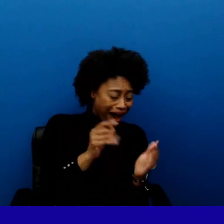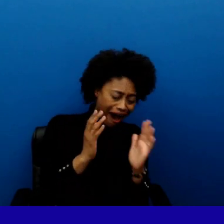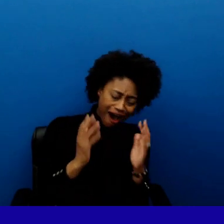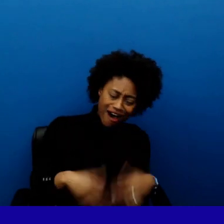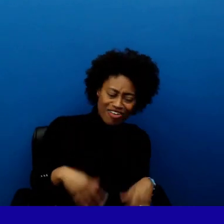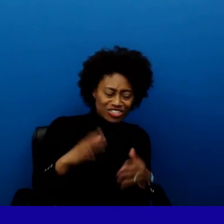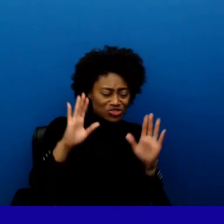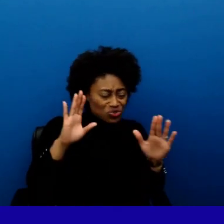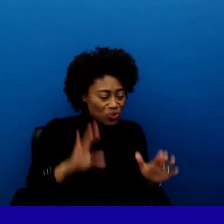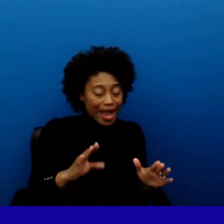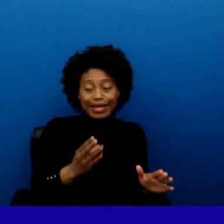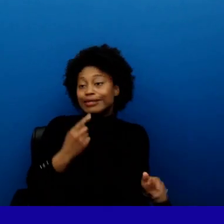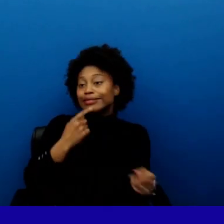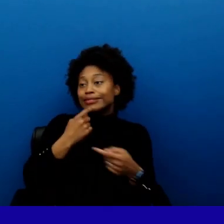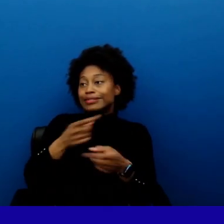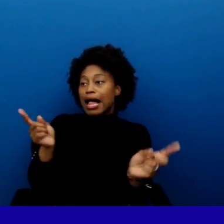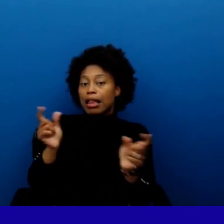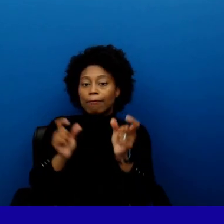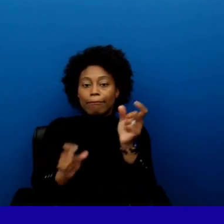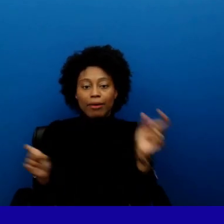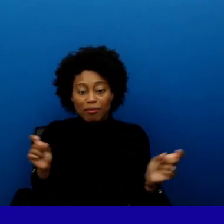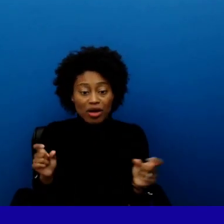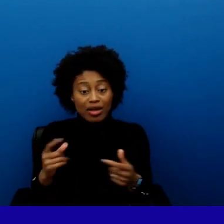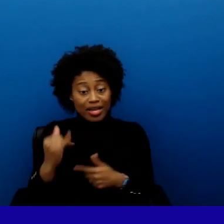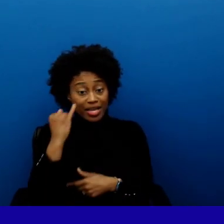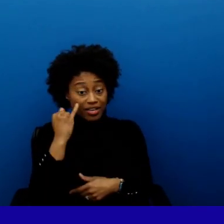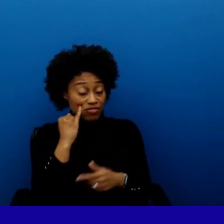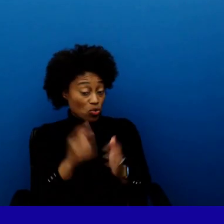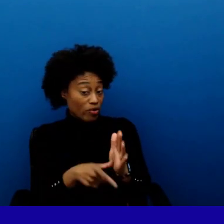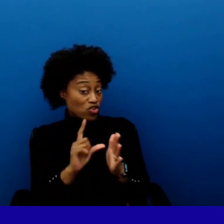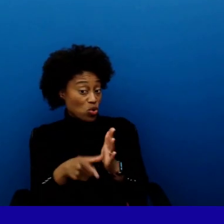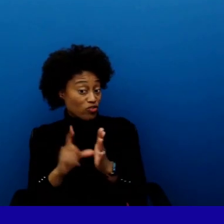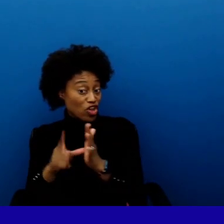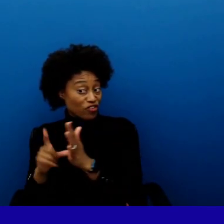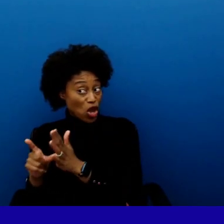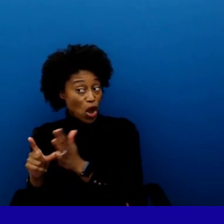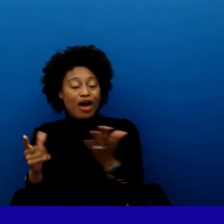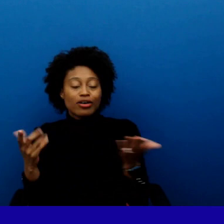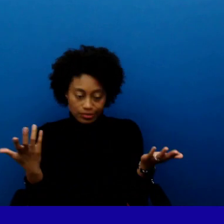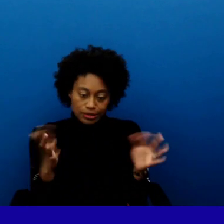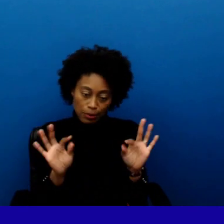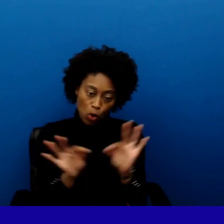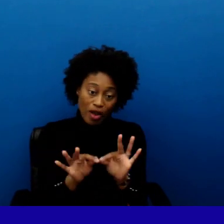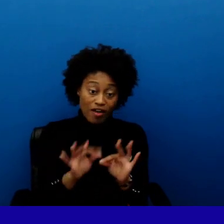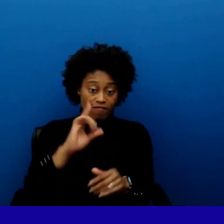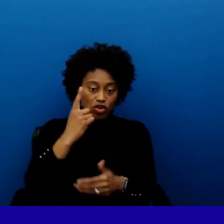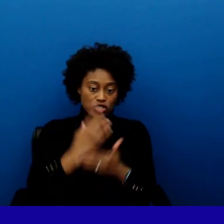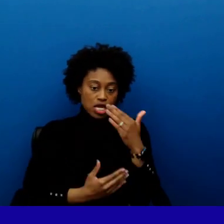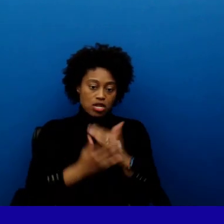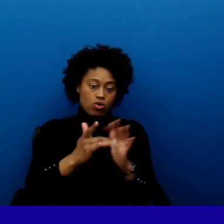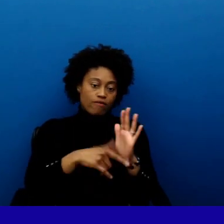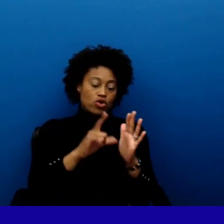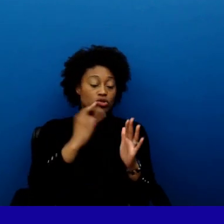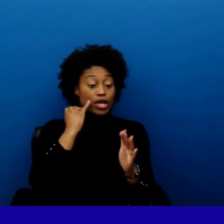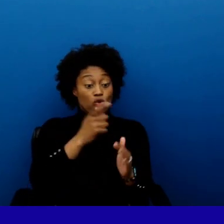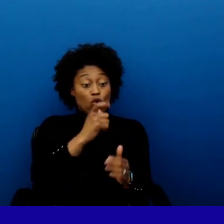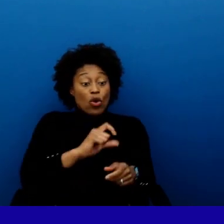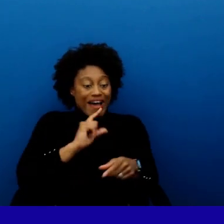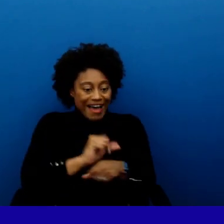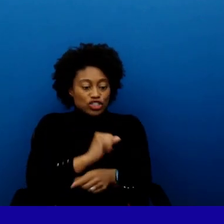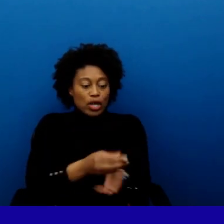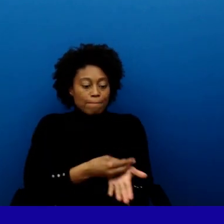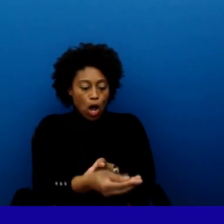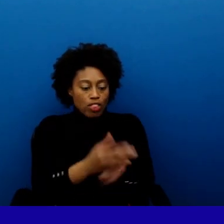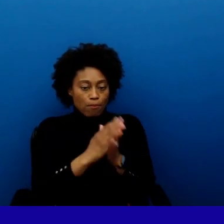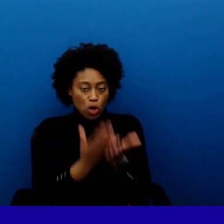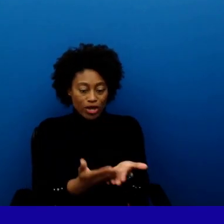it and you loved it, tell people about it. If you bought it and you loved it, review it where you bought it, because reviews also, like firsthand